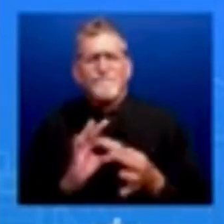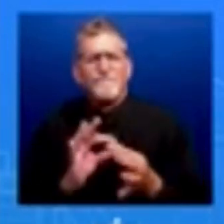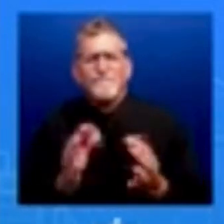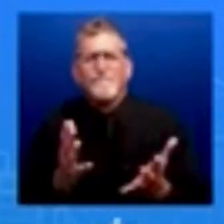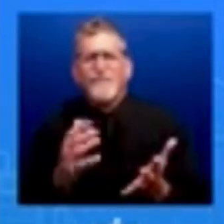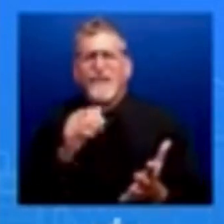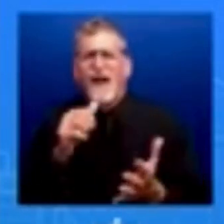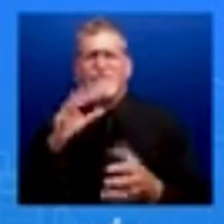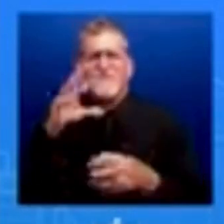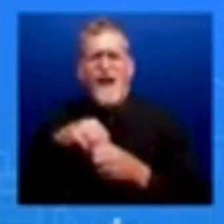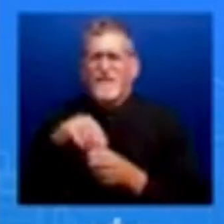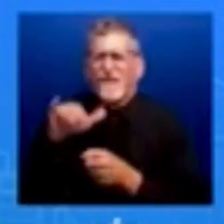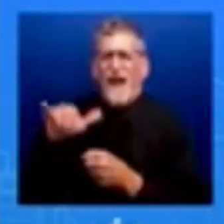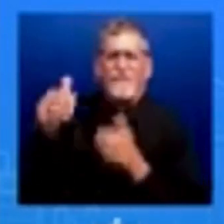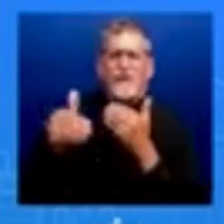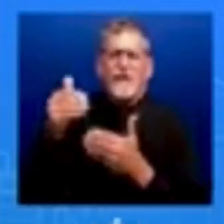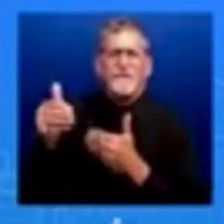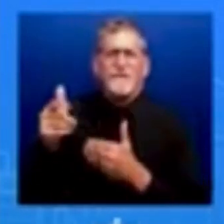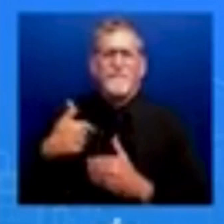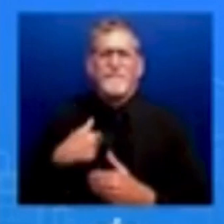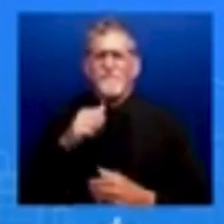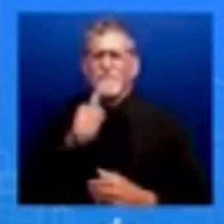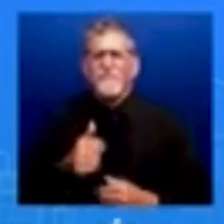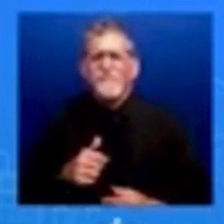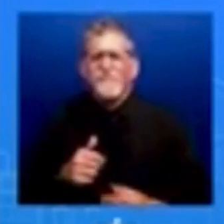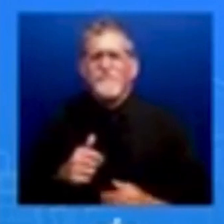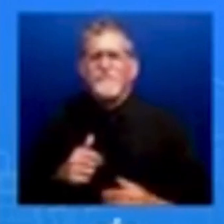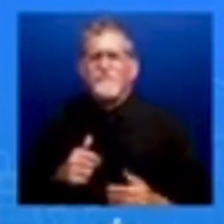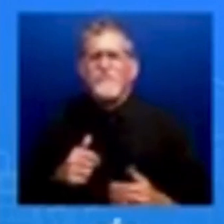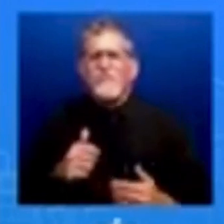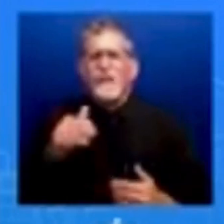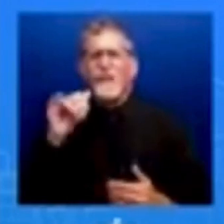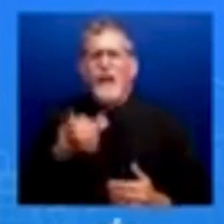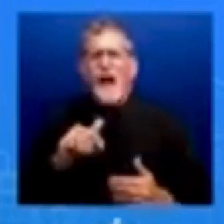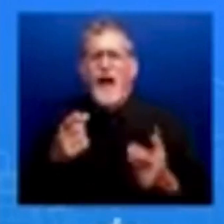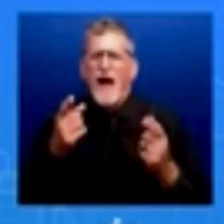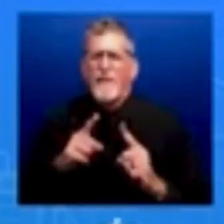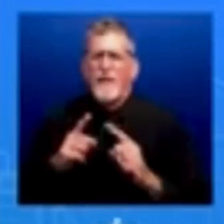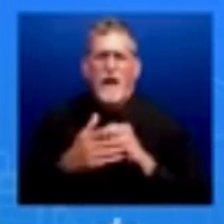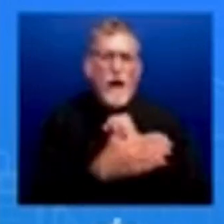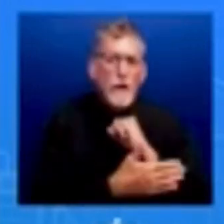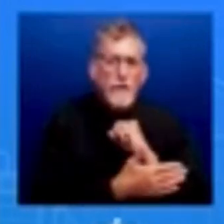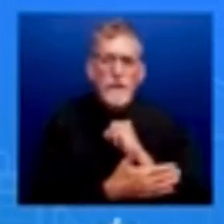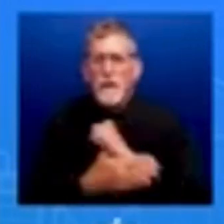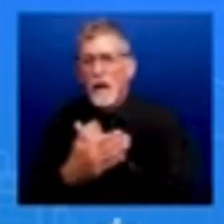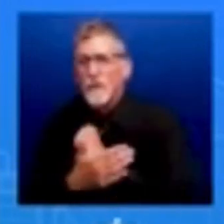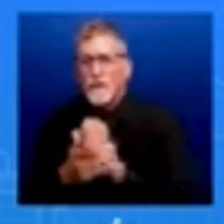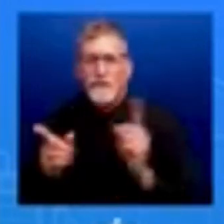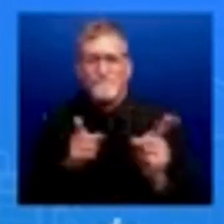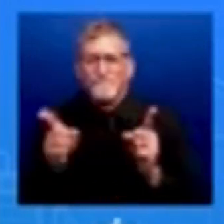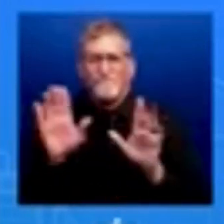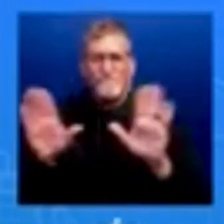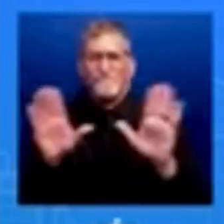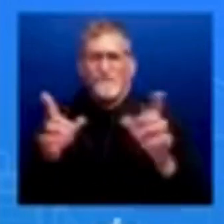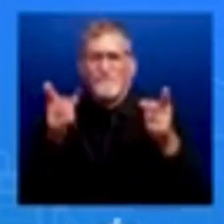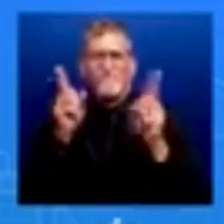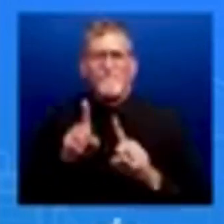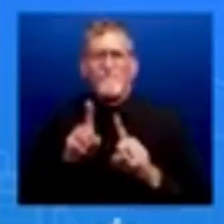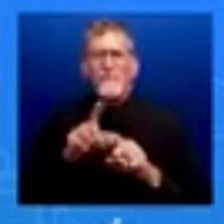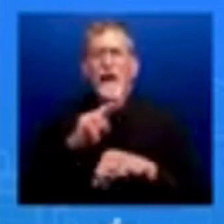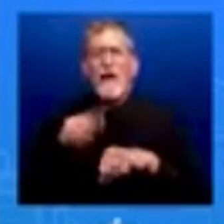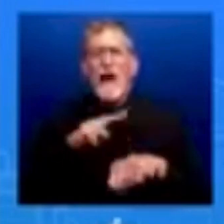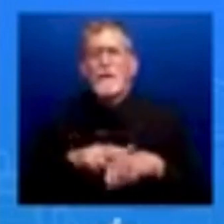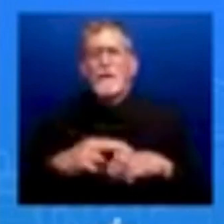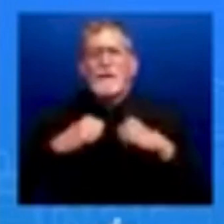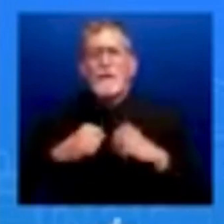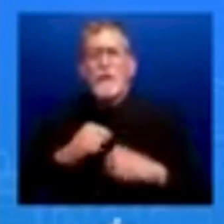conversation, as you stated at the top, that happens between two countries. I have not asked the National Security Council on this and how that those conversations went,